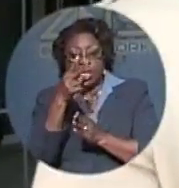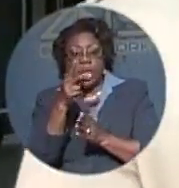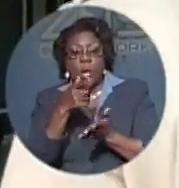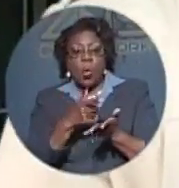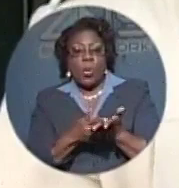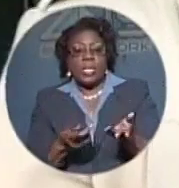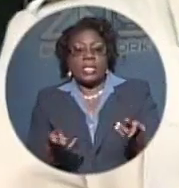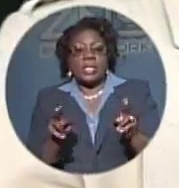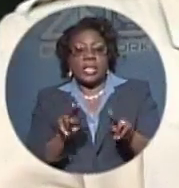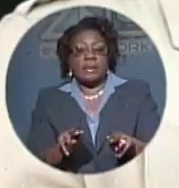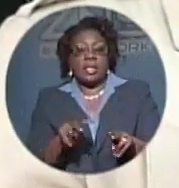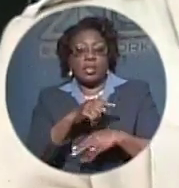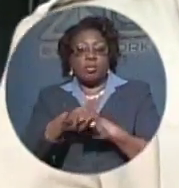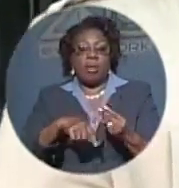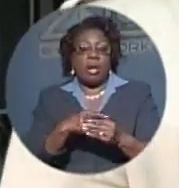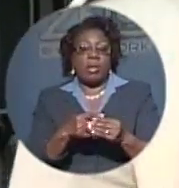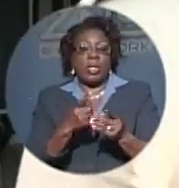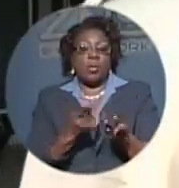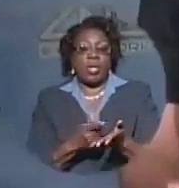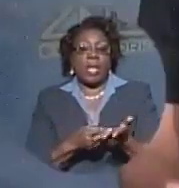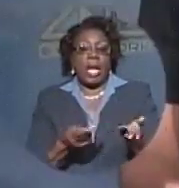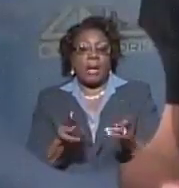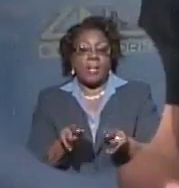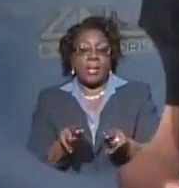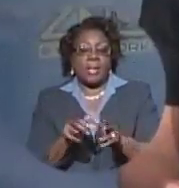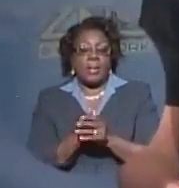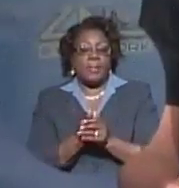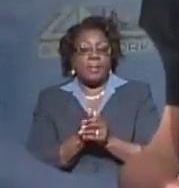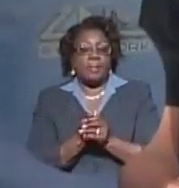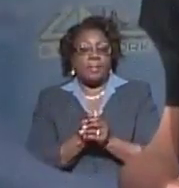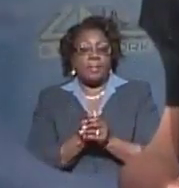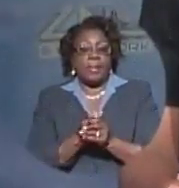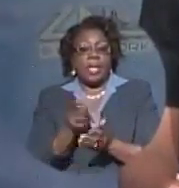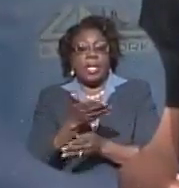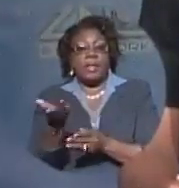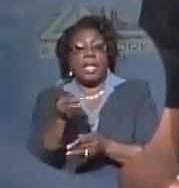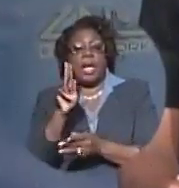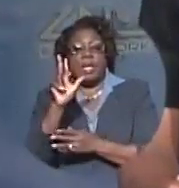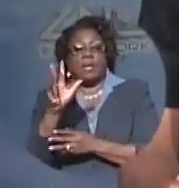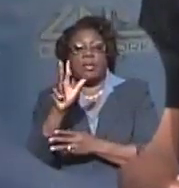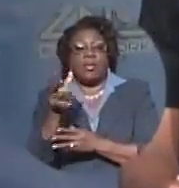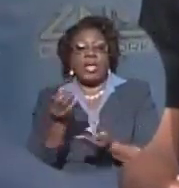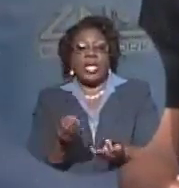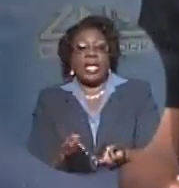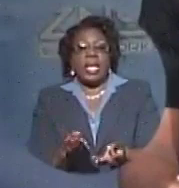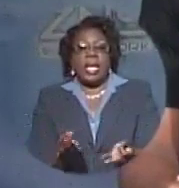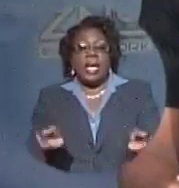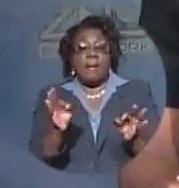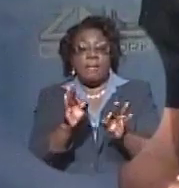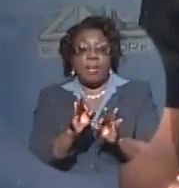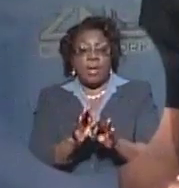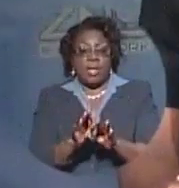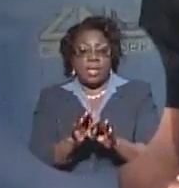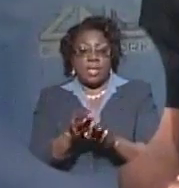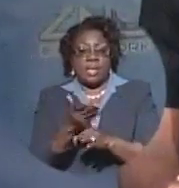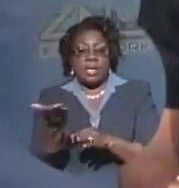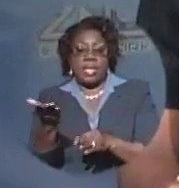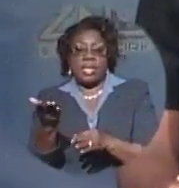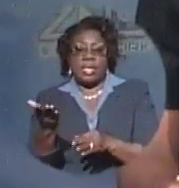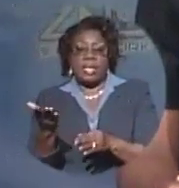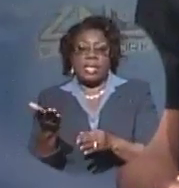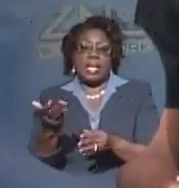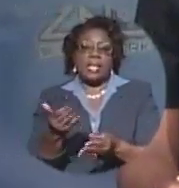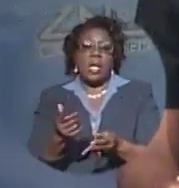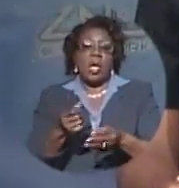is the circumstances surrounding this incident. There are three significant factors which contribute to crime